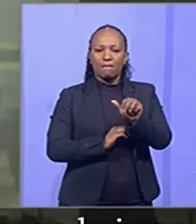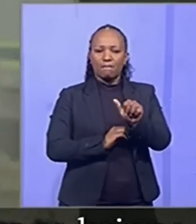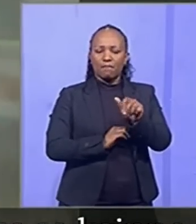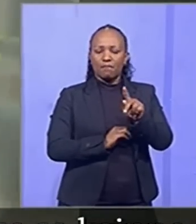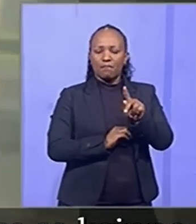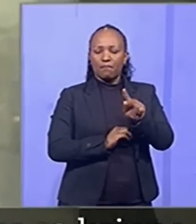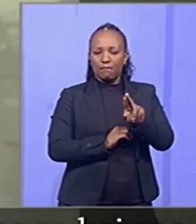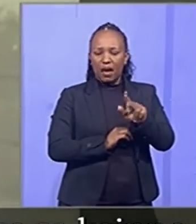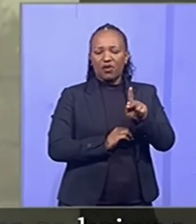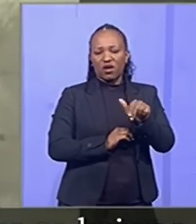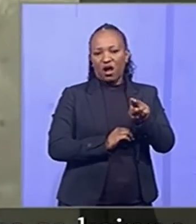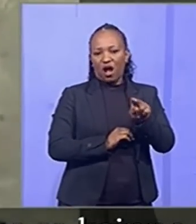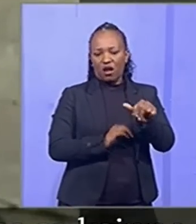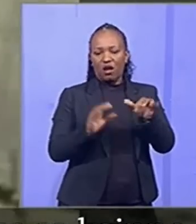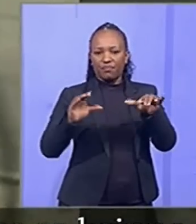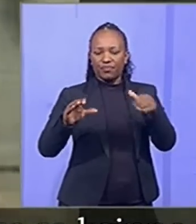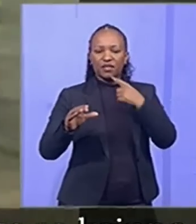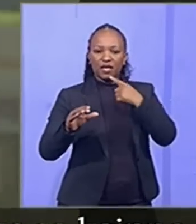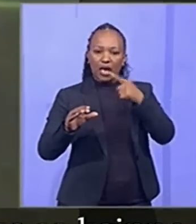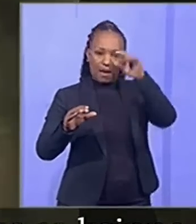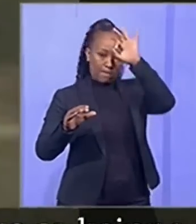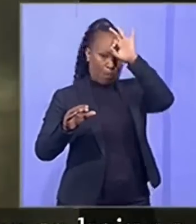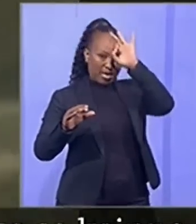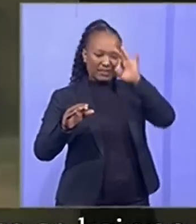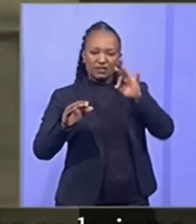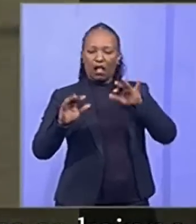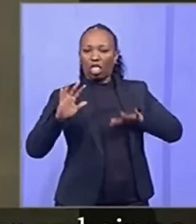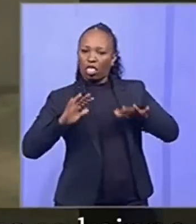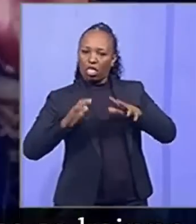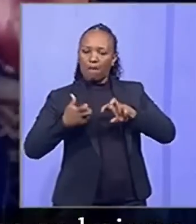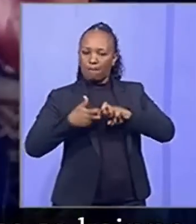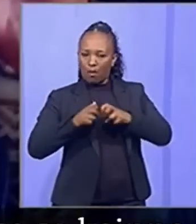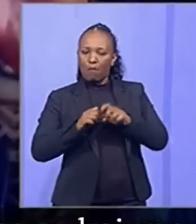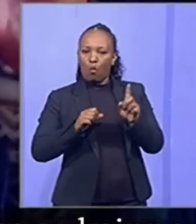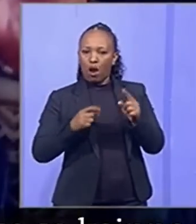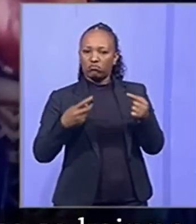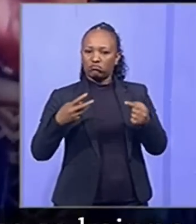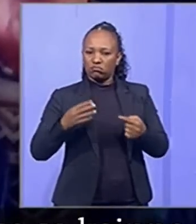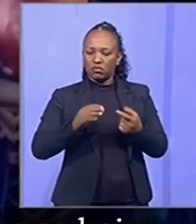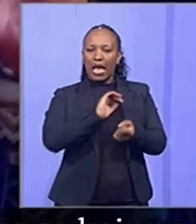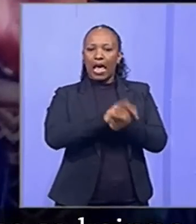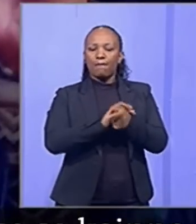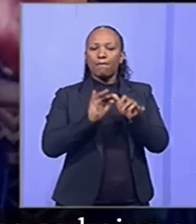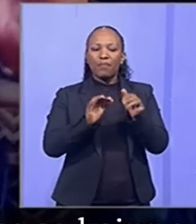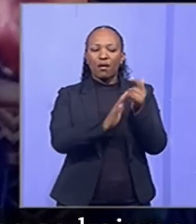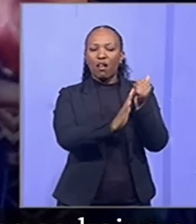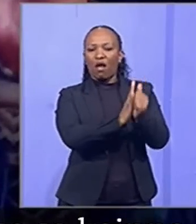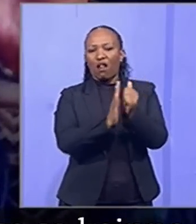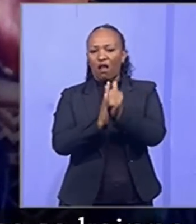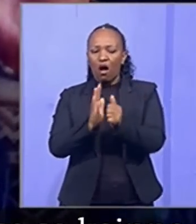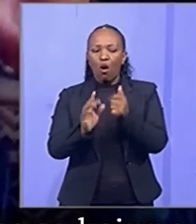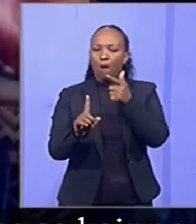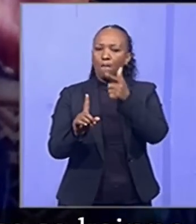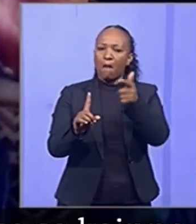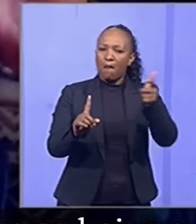dintlha di le mmalwa tseo di nnileng le seabe mo go bolaweng ga batho kwa Marikana. You know, one of the big issues that emerged